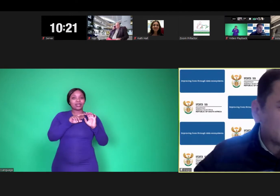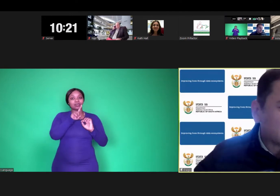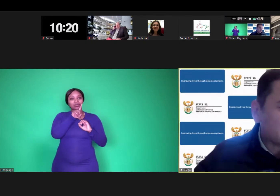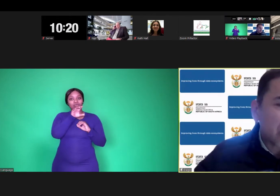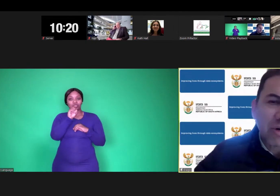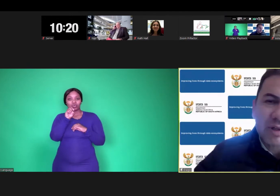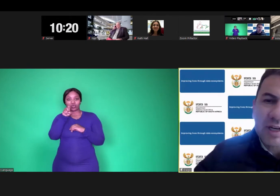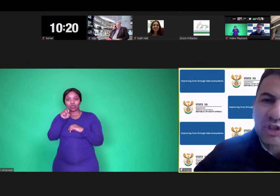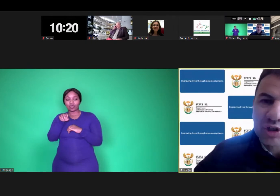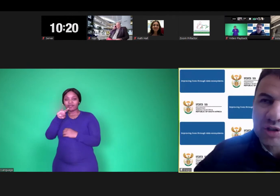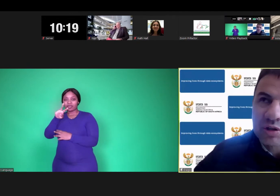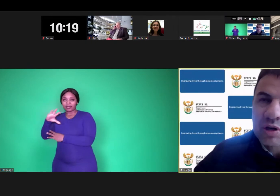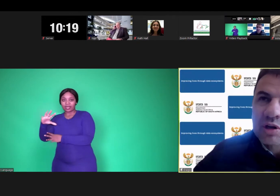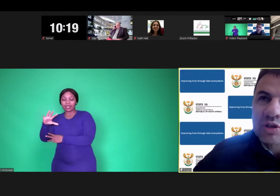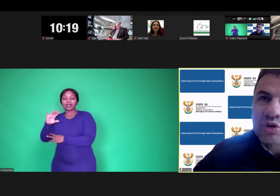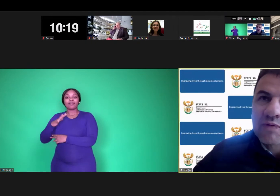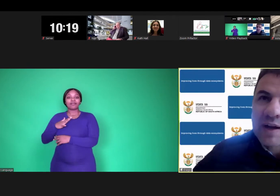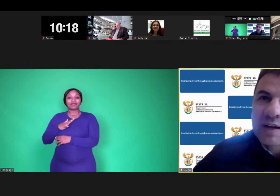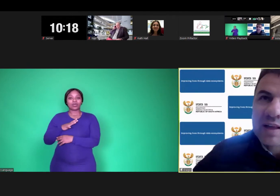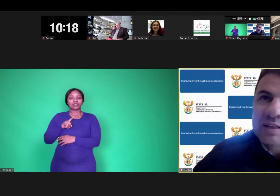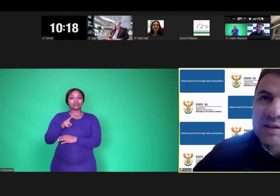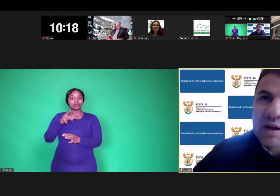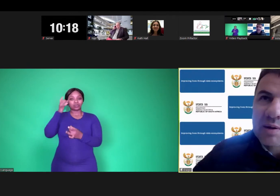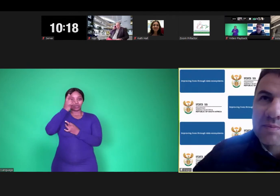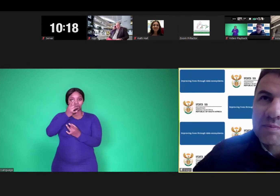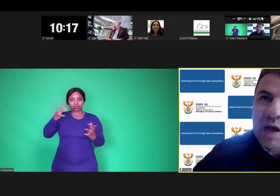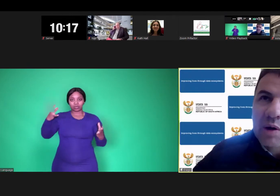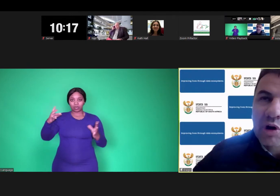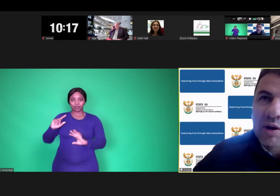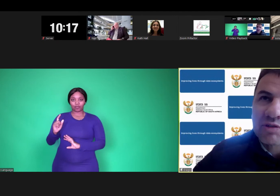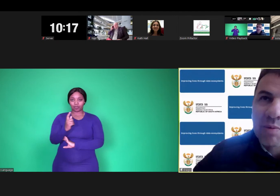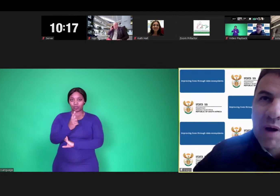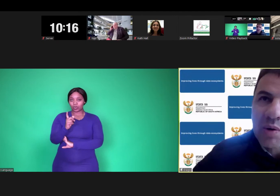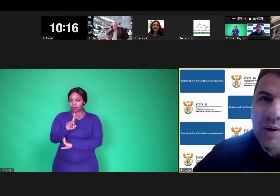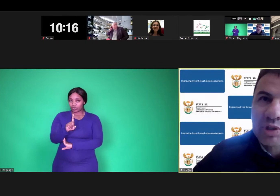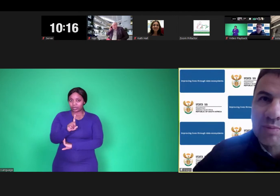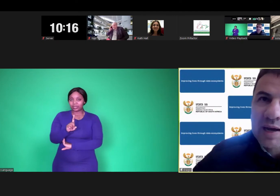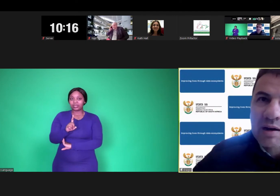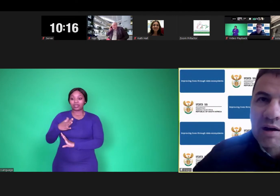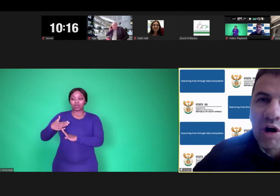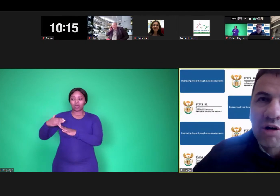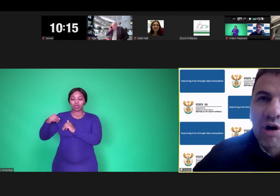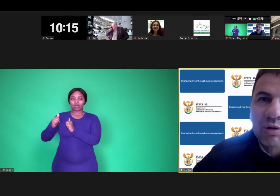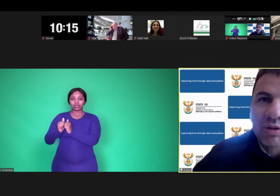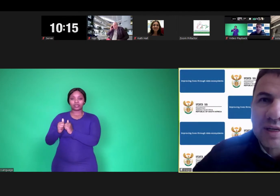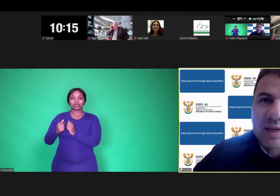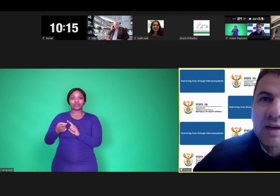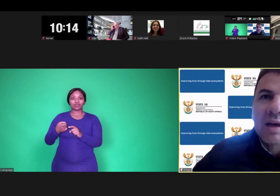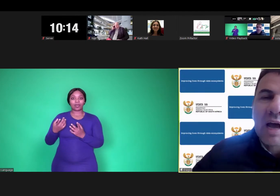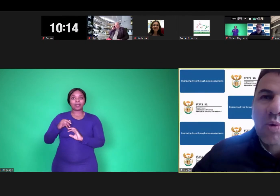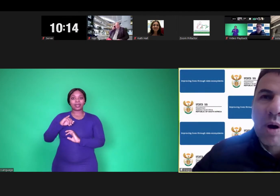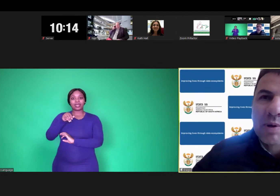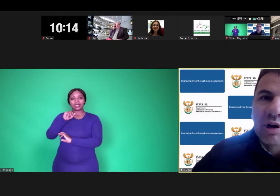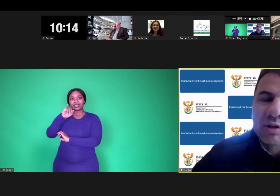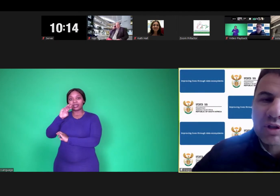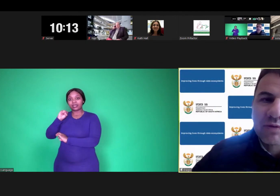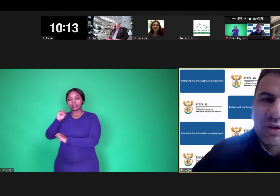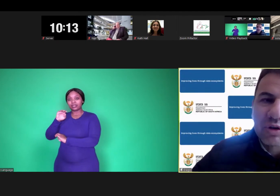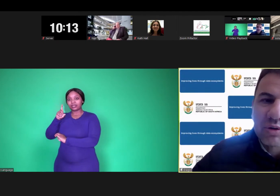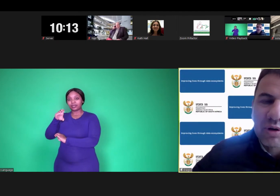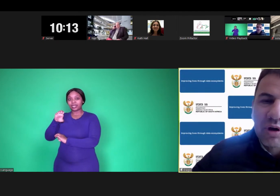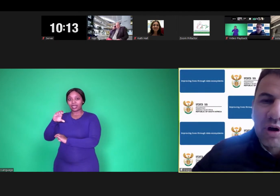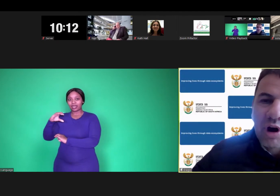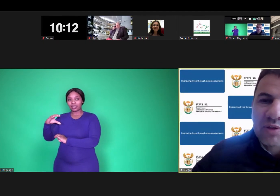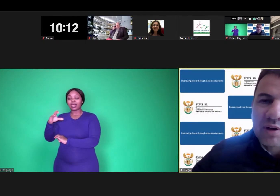would just like to bring your attention to the fact that our colleagues from IOM GymDAC are hosting a webinar